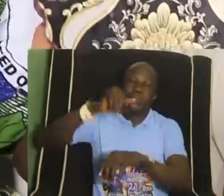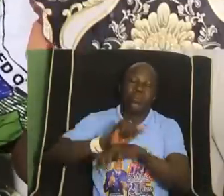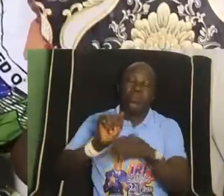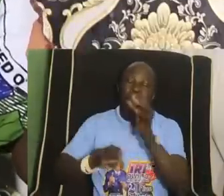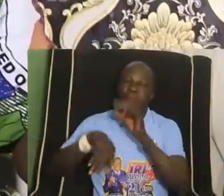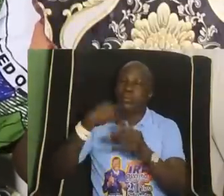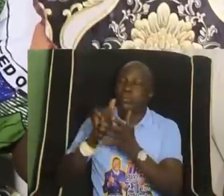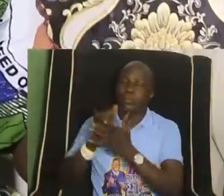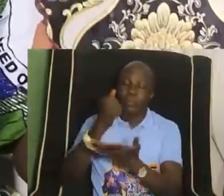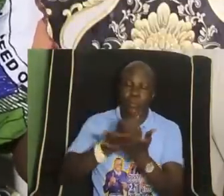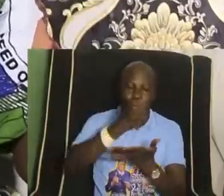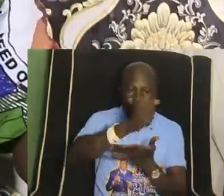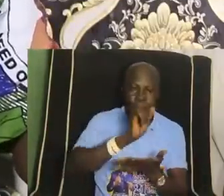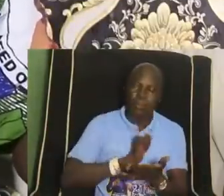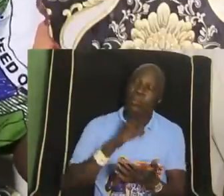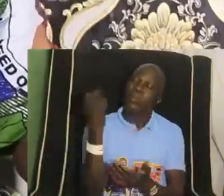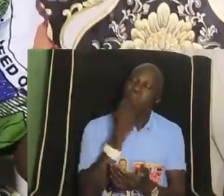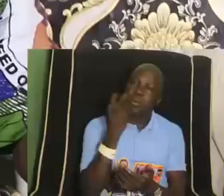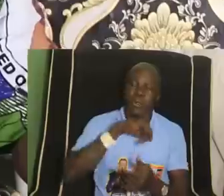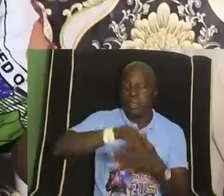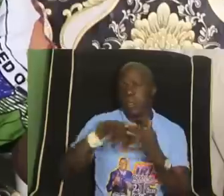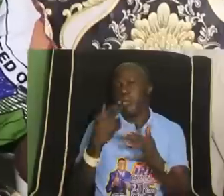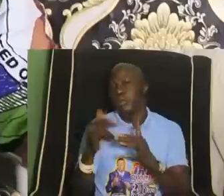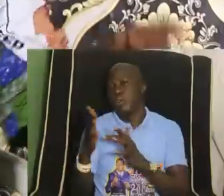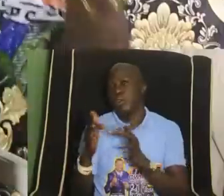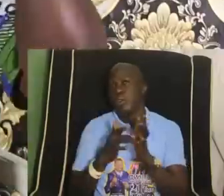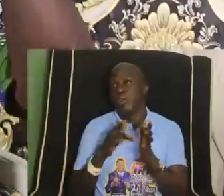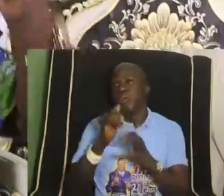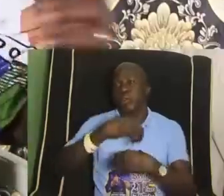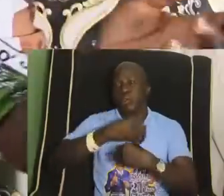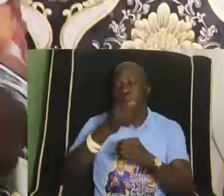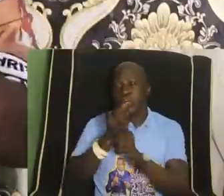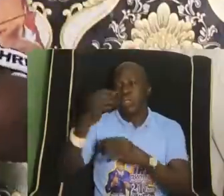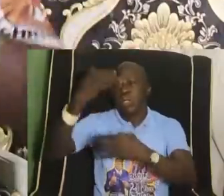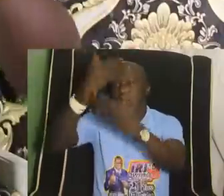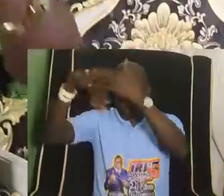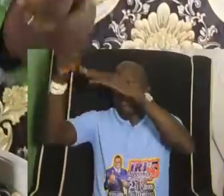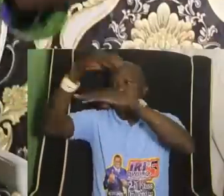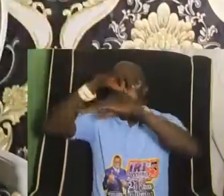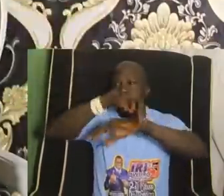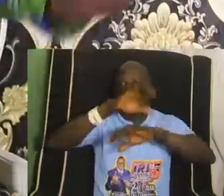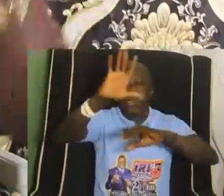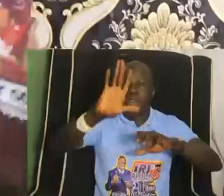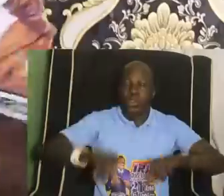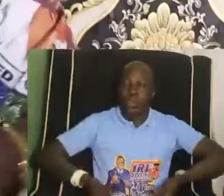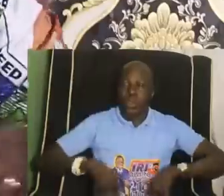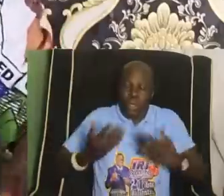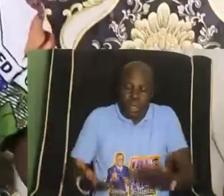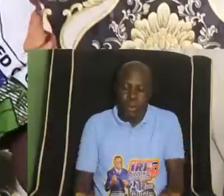same. If you can say amen. Mo we loruko Oluwa. I speak in the name of the Lord. Da ye ati o. Da quench the heaven and the hell. Aye re